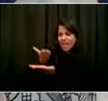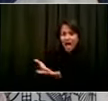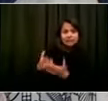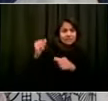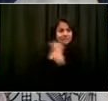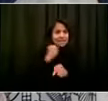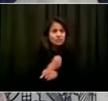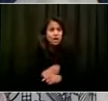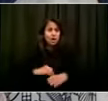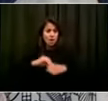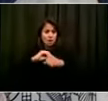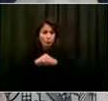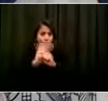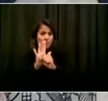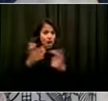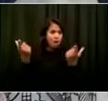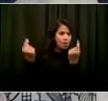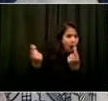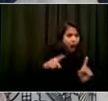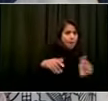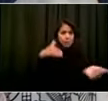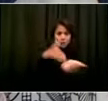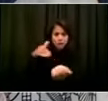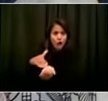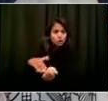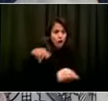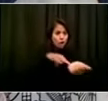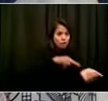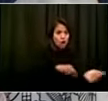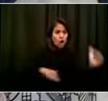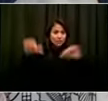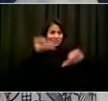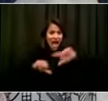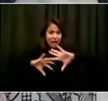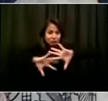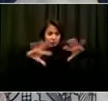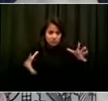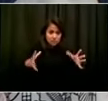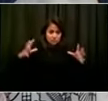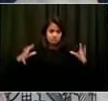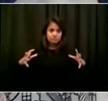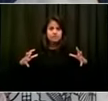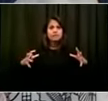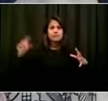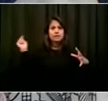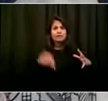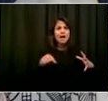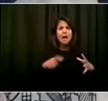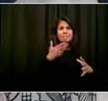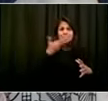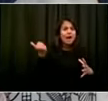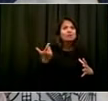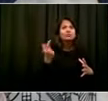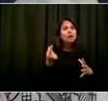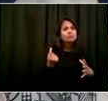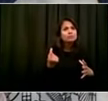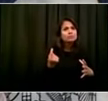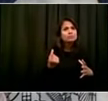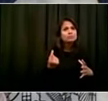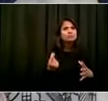successfully, that the best thing to do is announce it to the people, to let the people know what makes